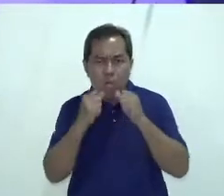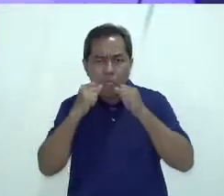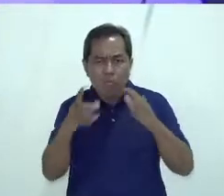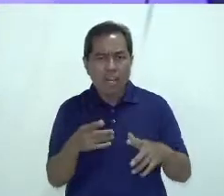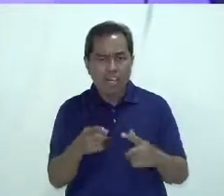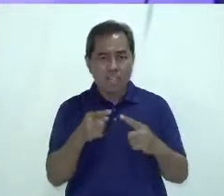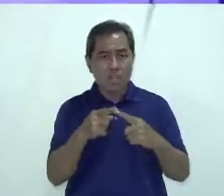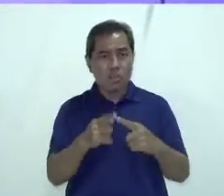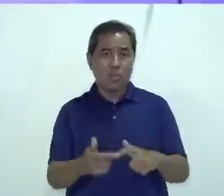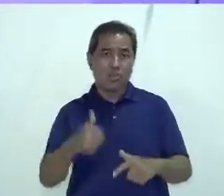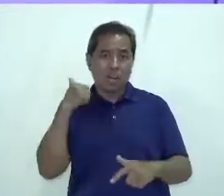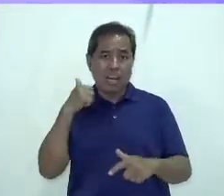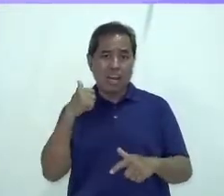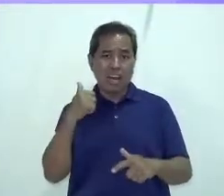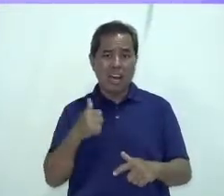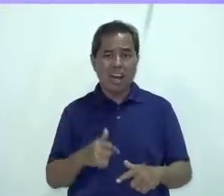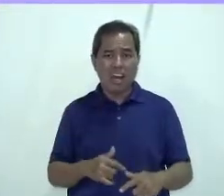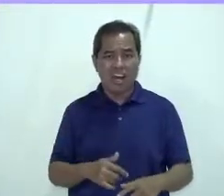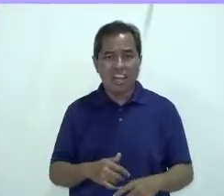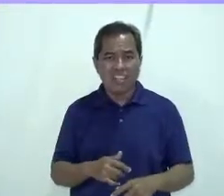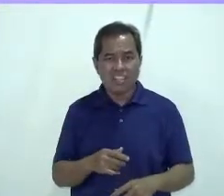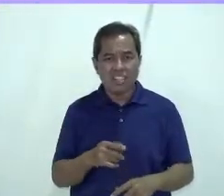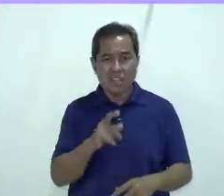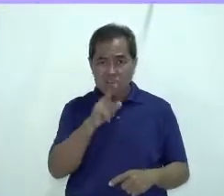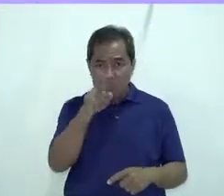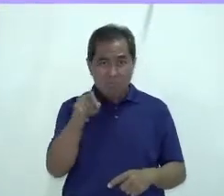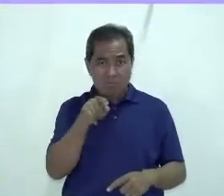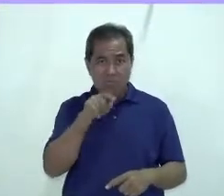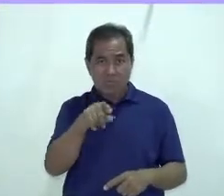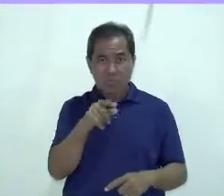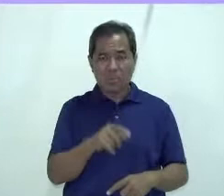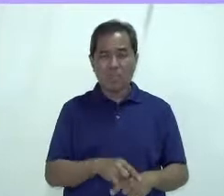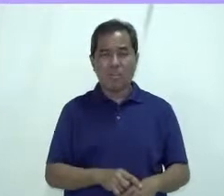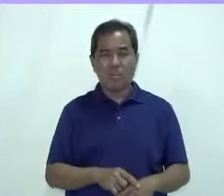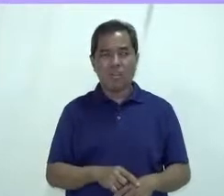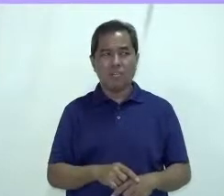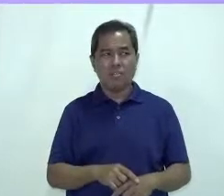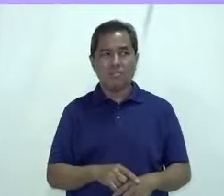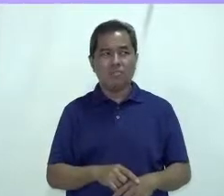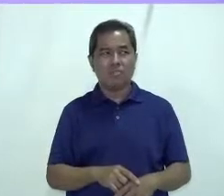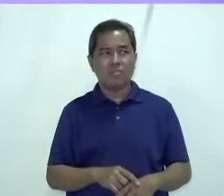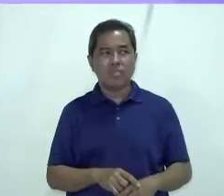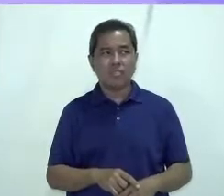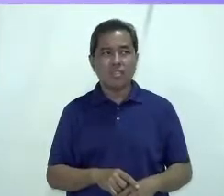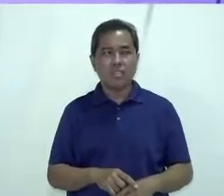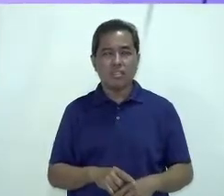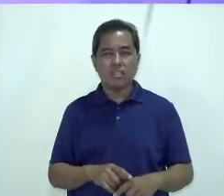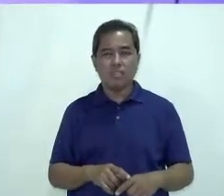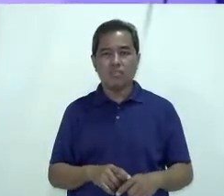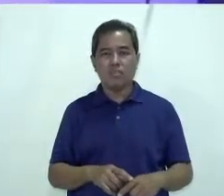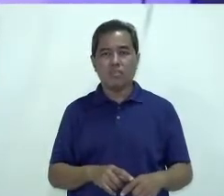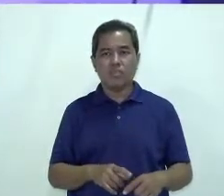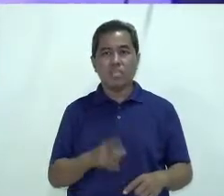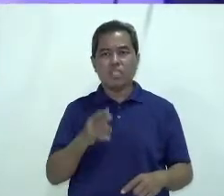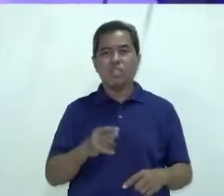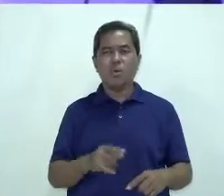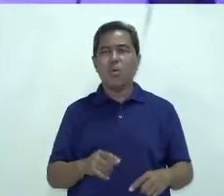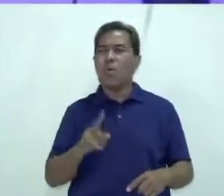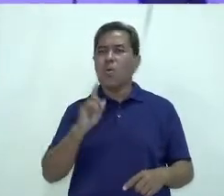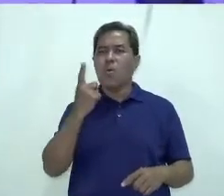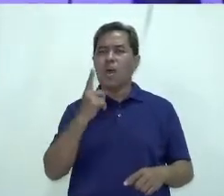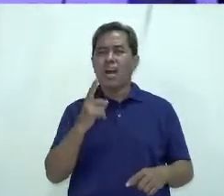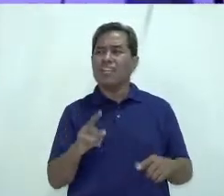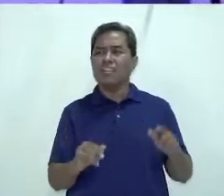you bless others with the blessing that you have? That is the command of the Lord. That is one of His instruction for us as